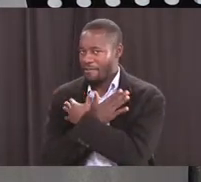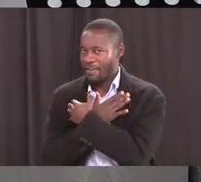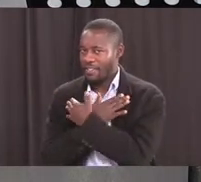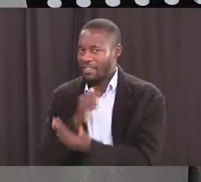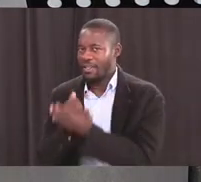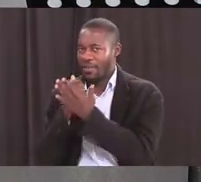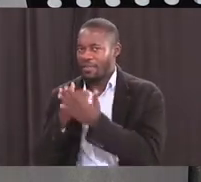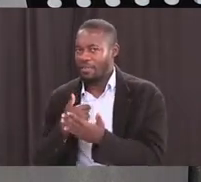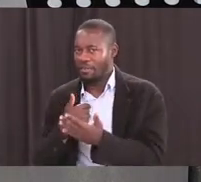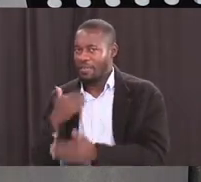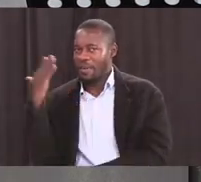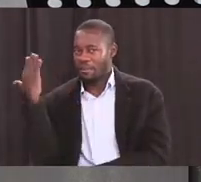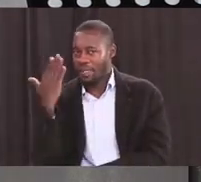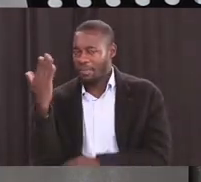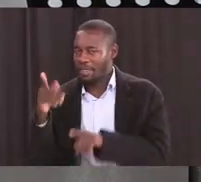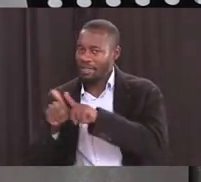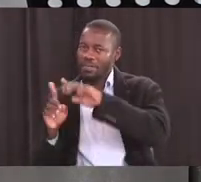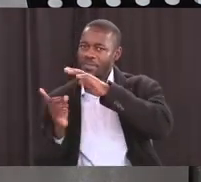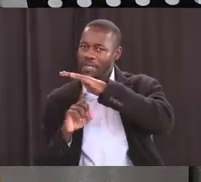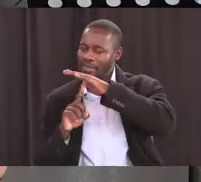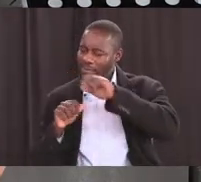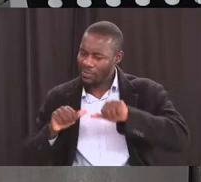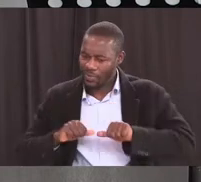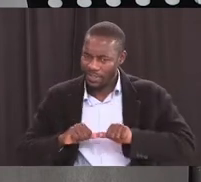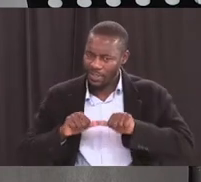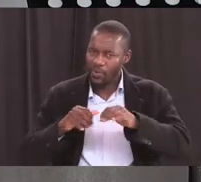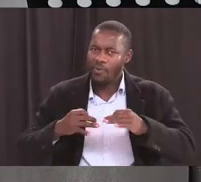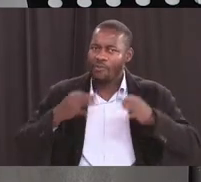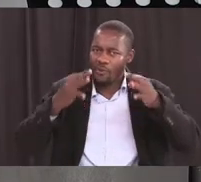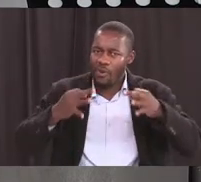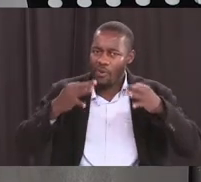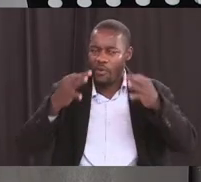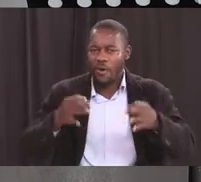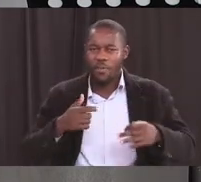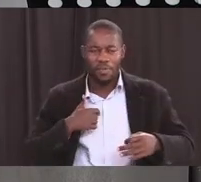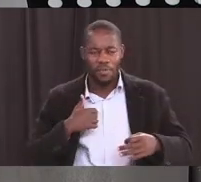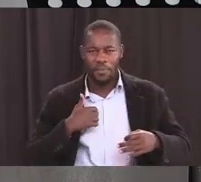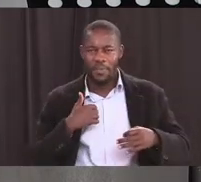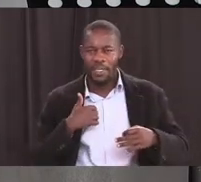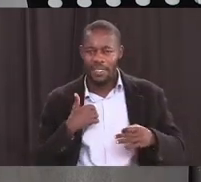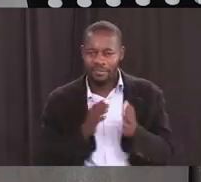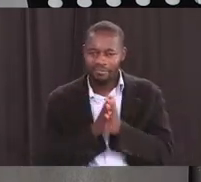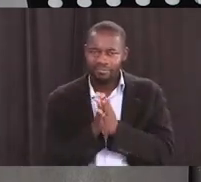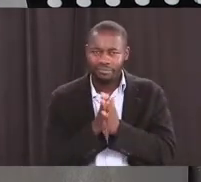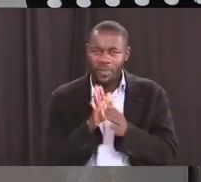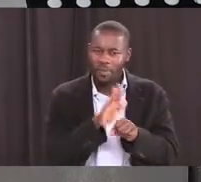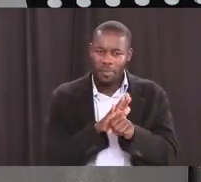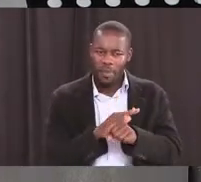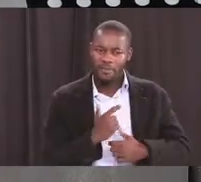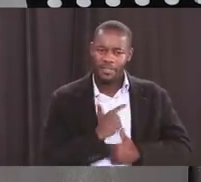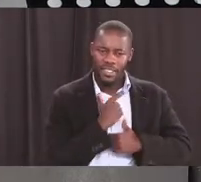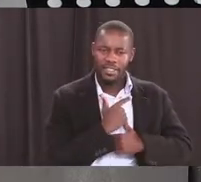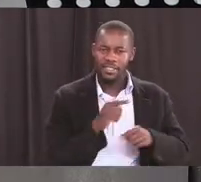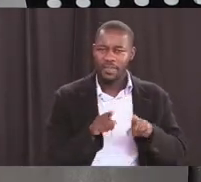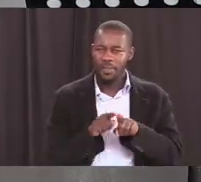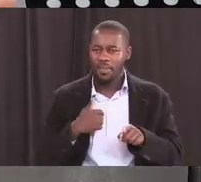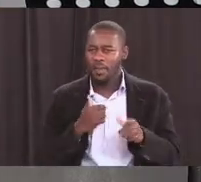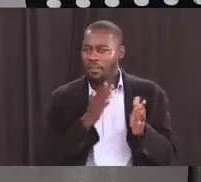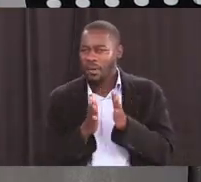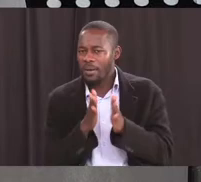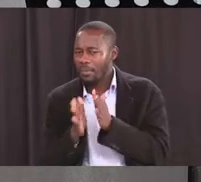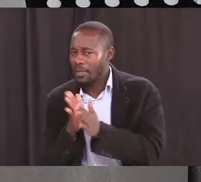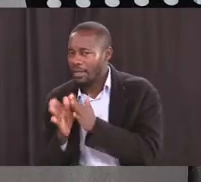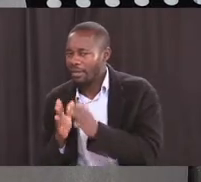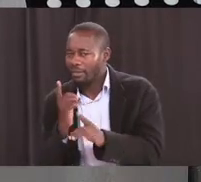to. I was very eager to visit them. I started preparing missions there. I learned